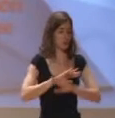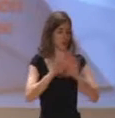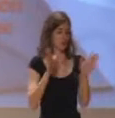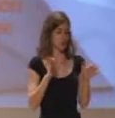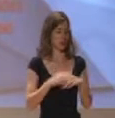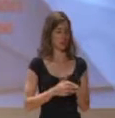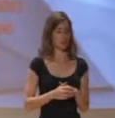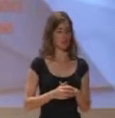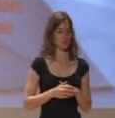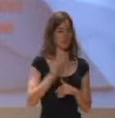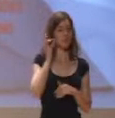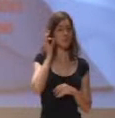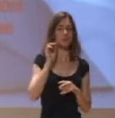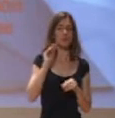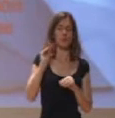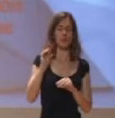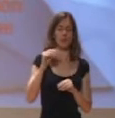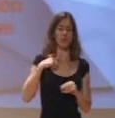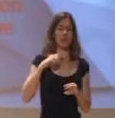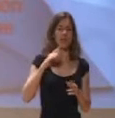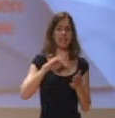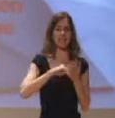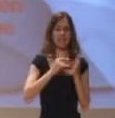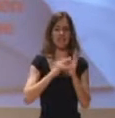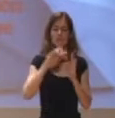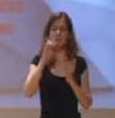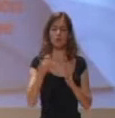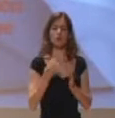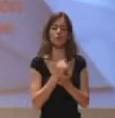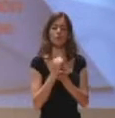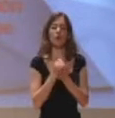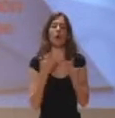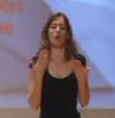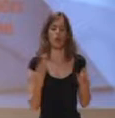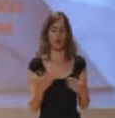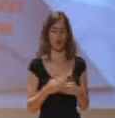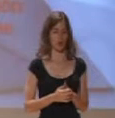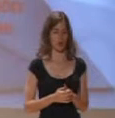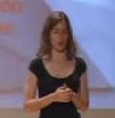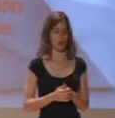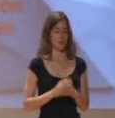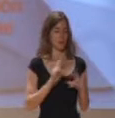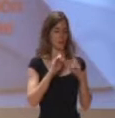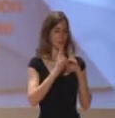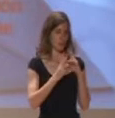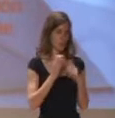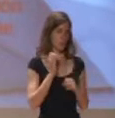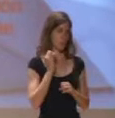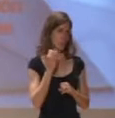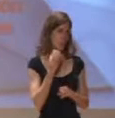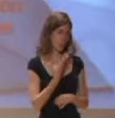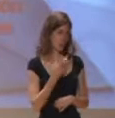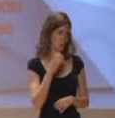web navigator. What other operational systems have you tested? We have